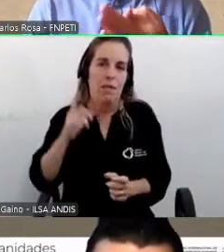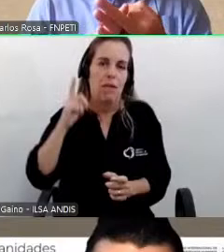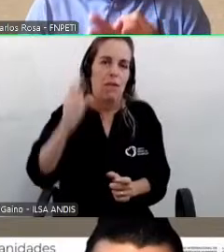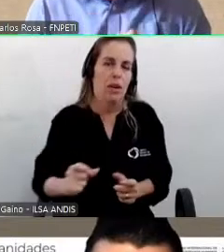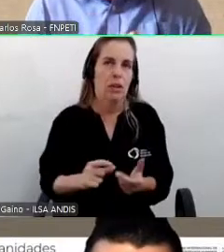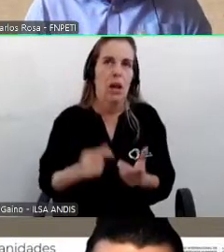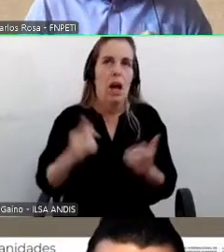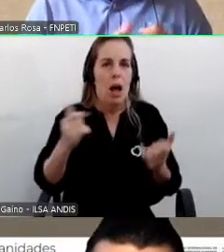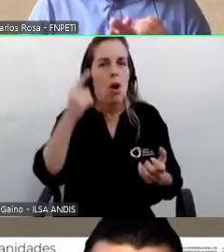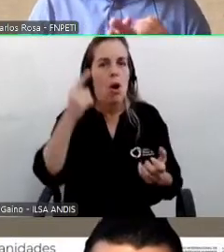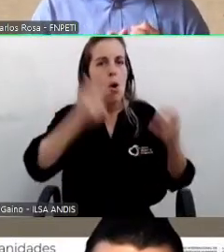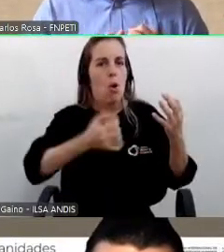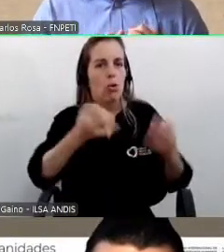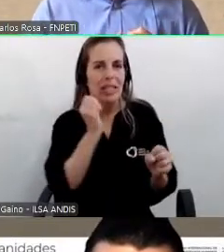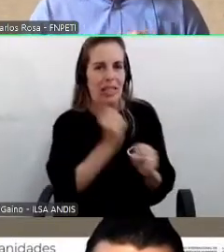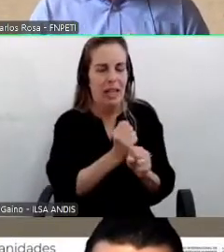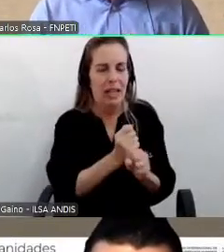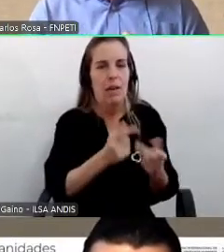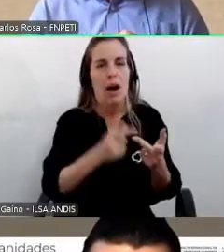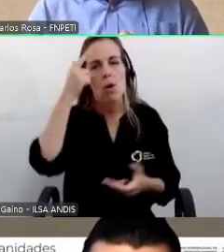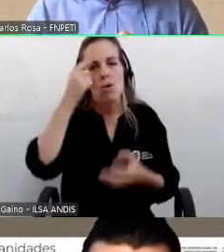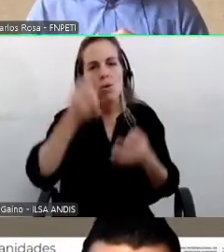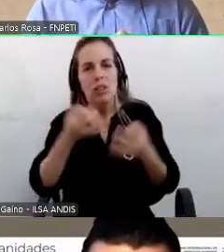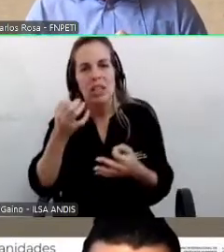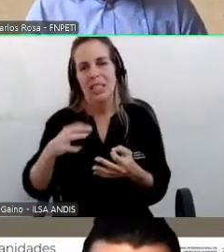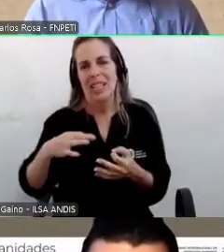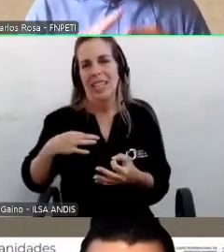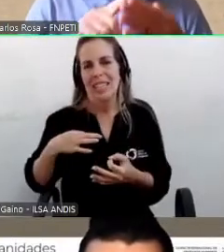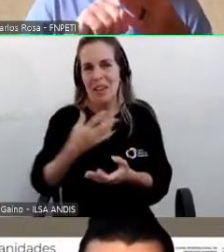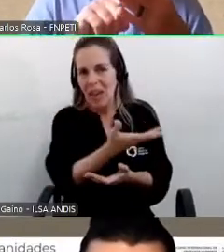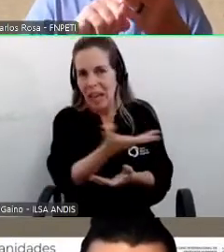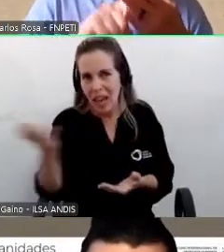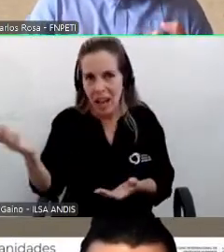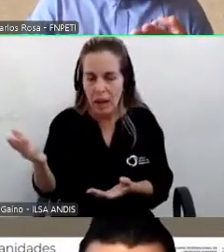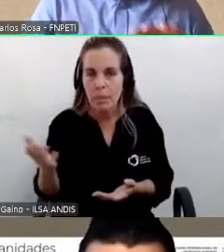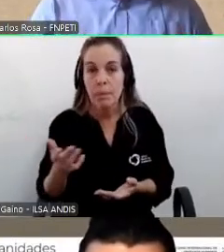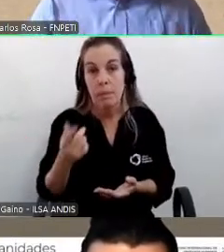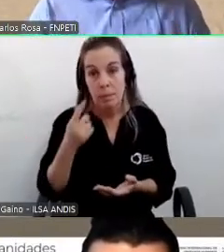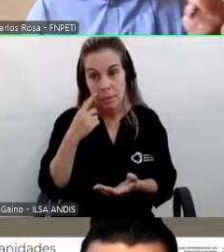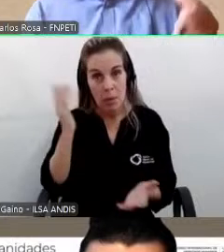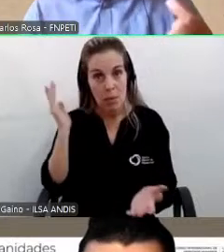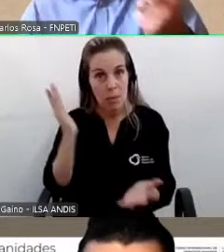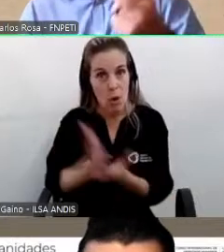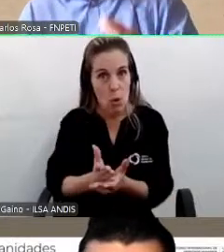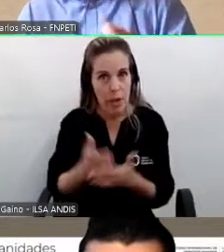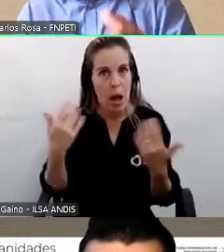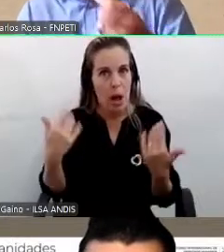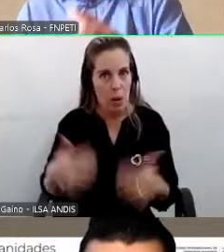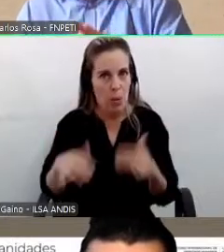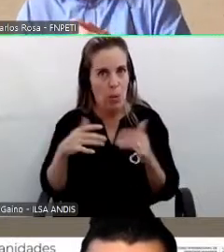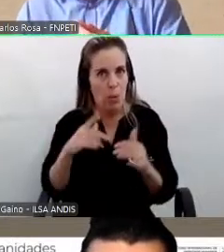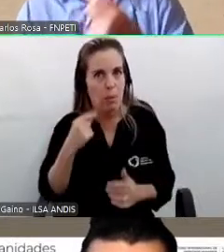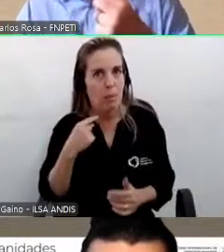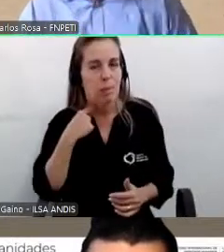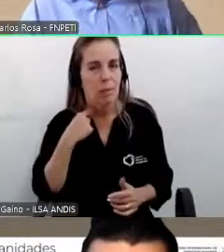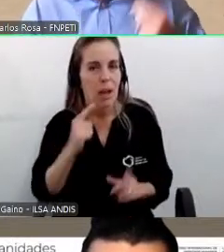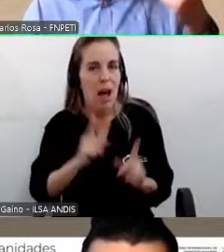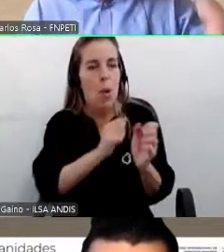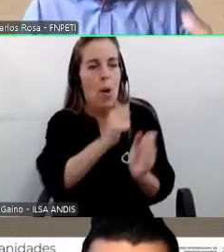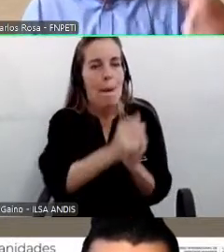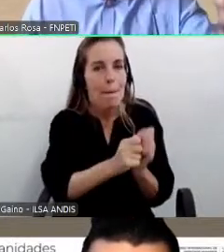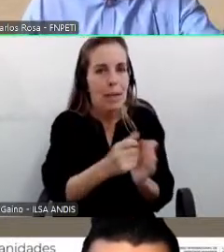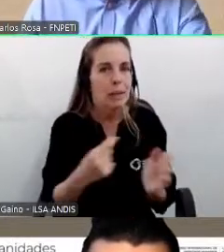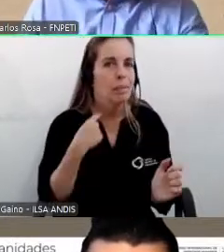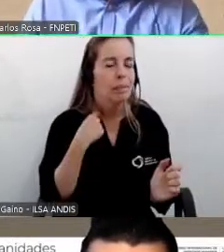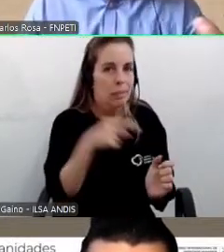labor courts, civil courts, and there are several fines to those found guilty of exploitation. There is the